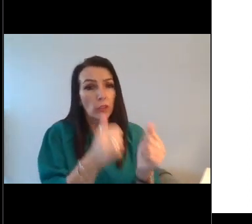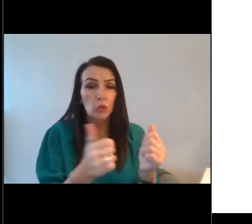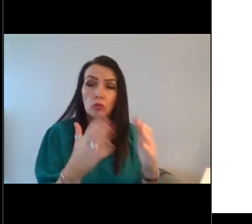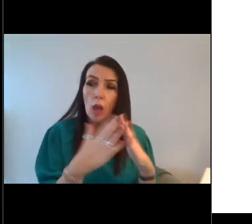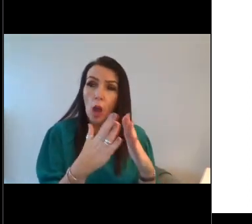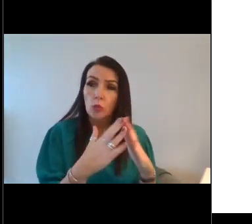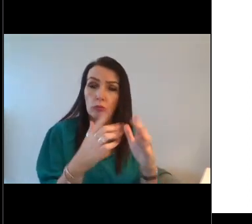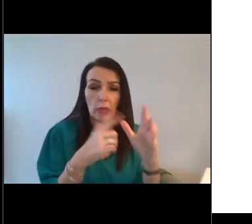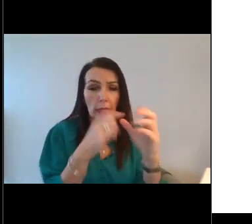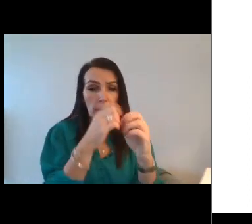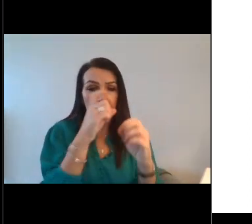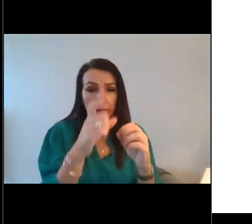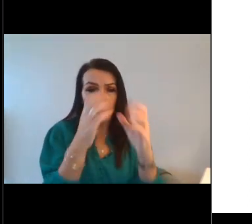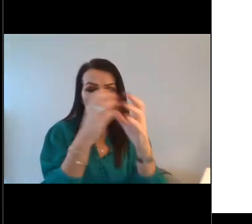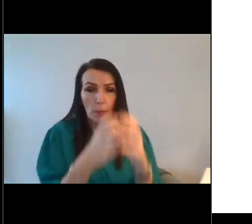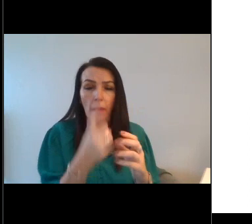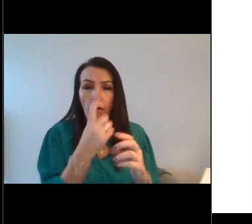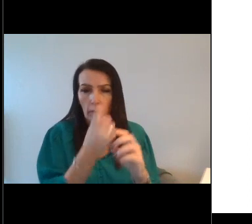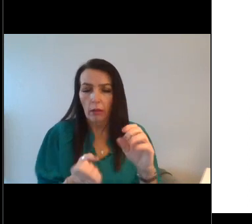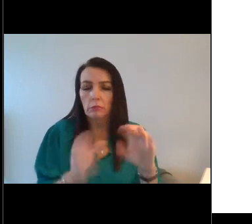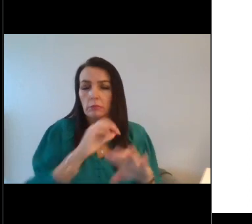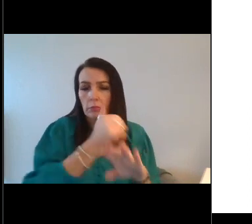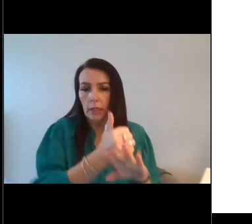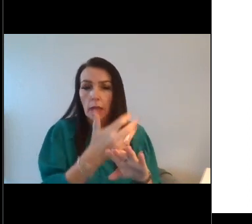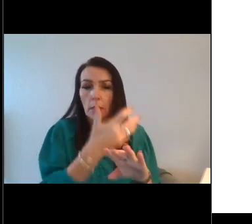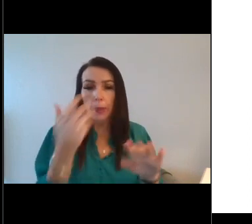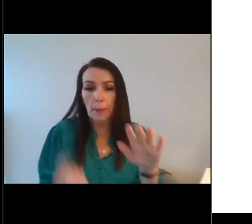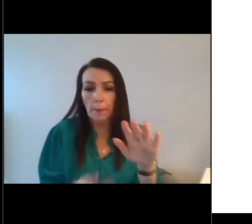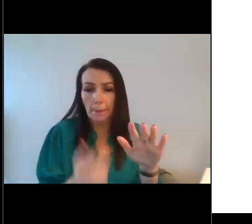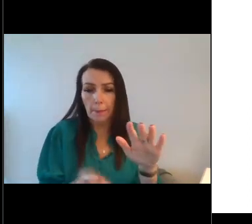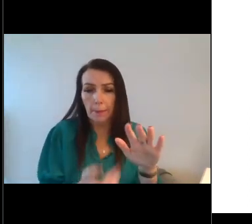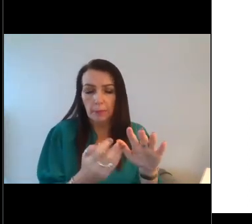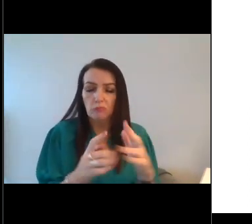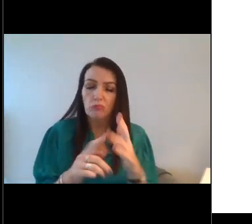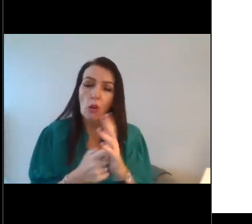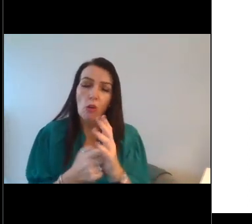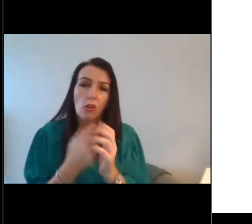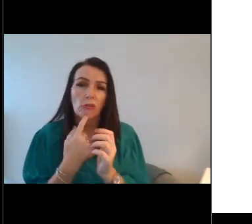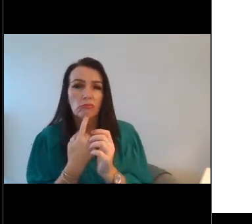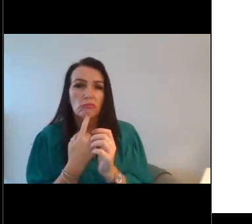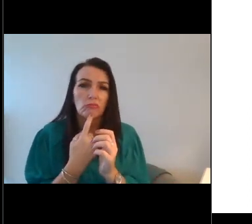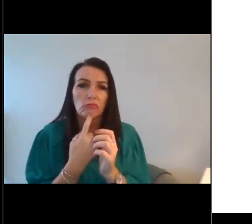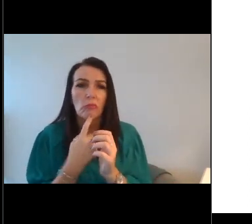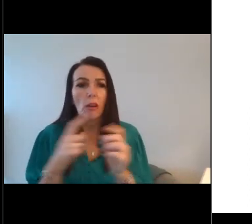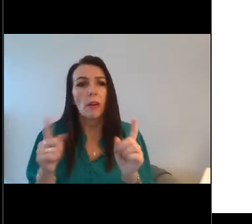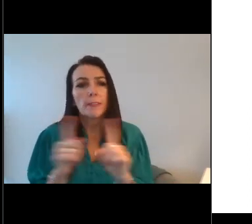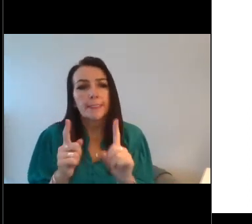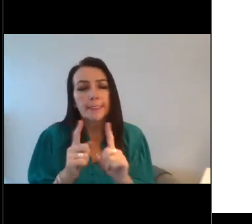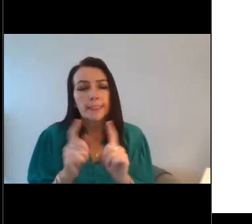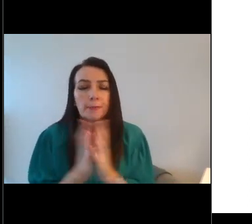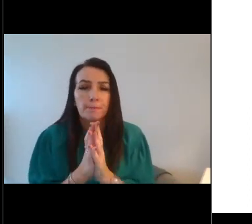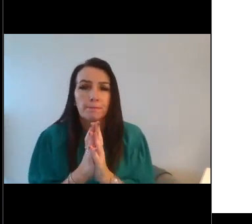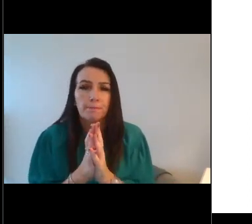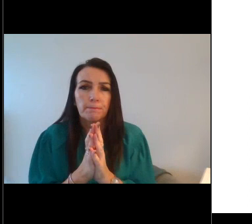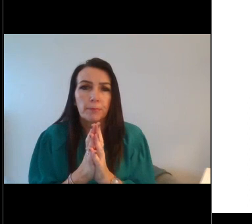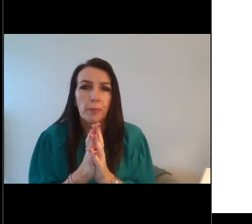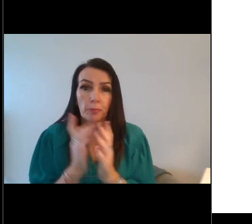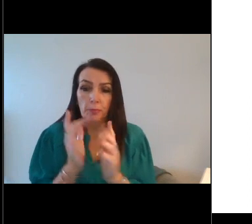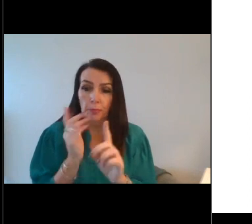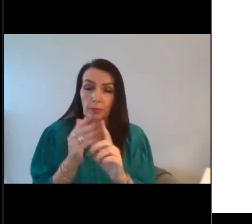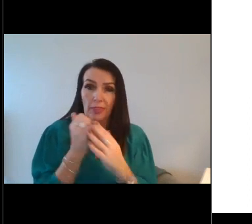the fairly good properties. Equally, you might say, well, what we're about is helping